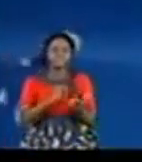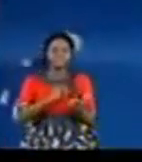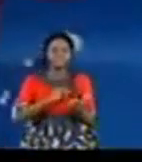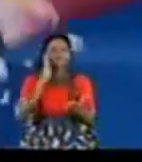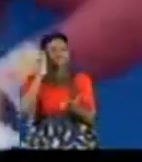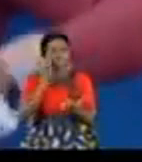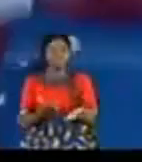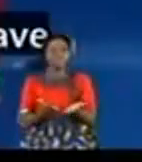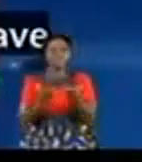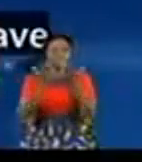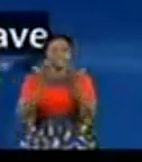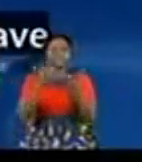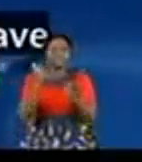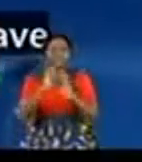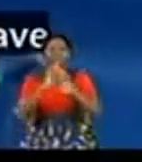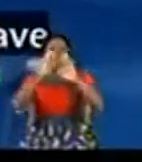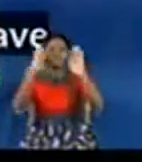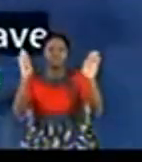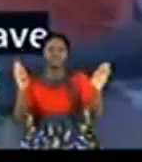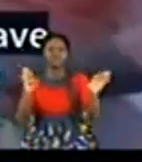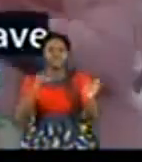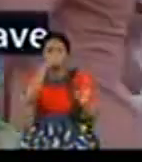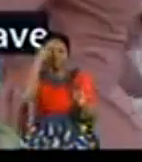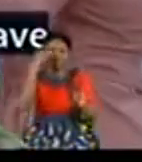I for my